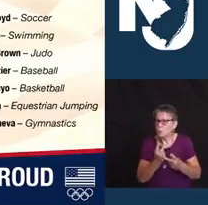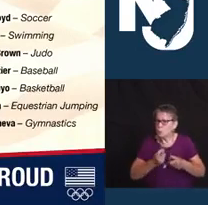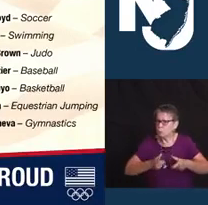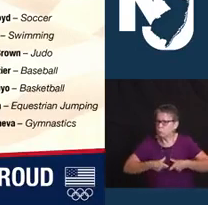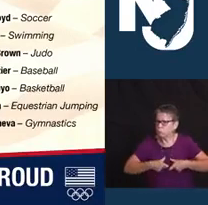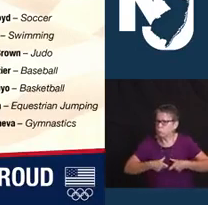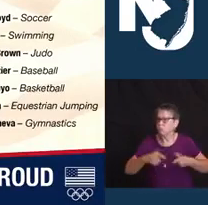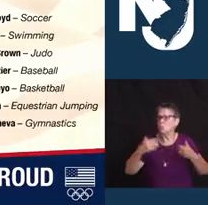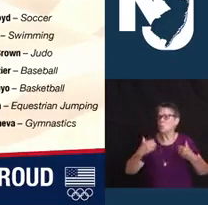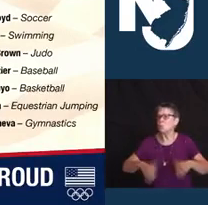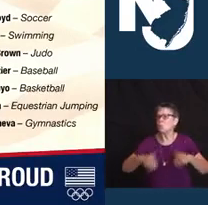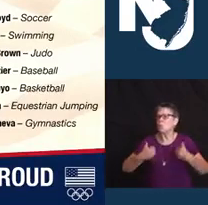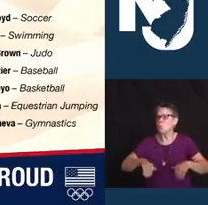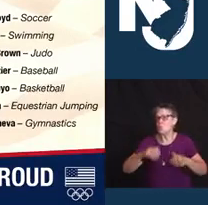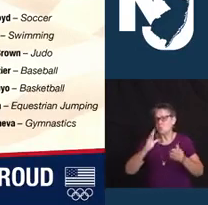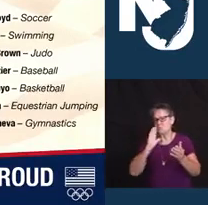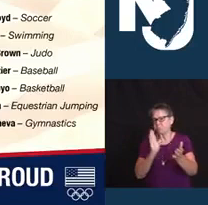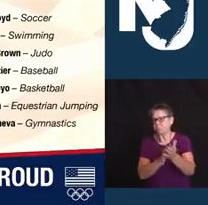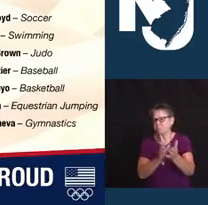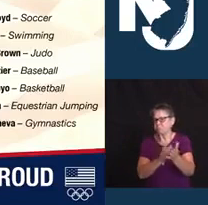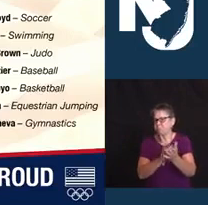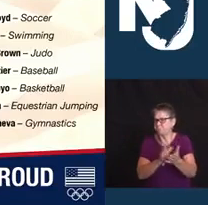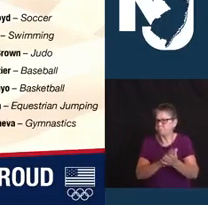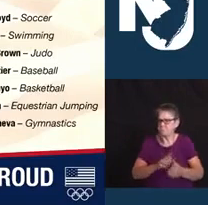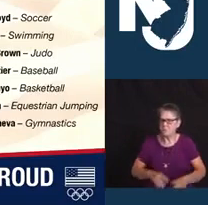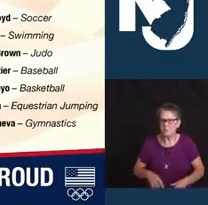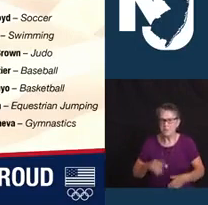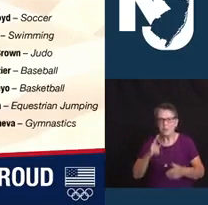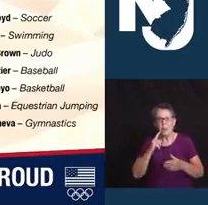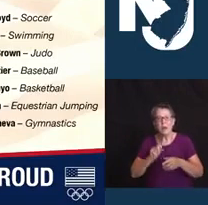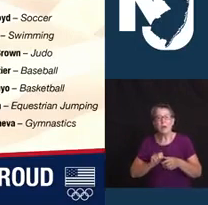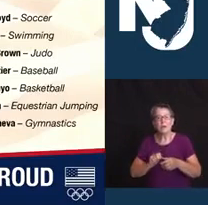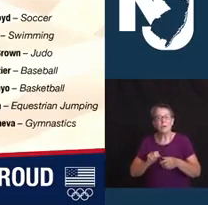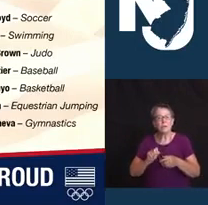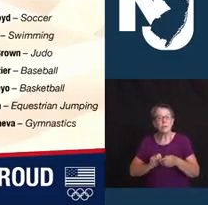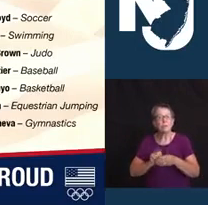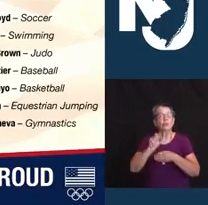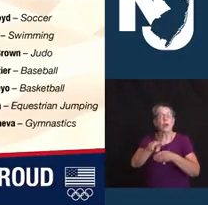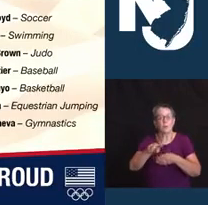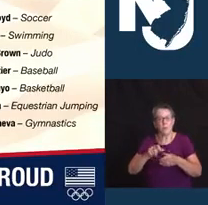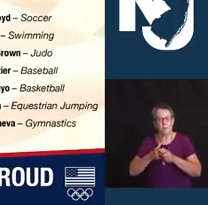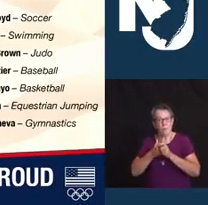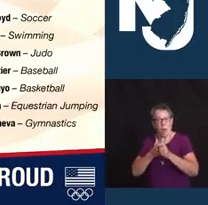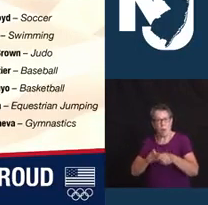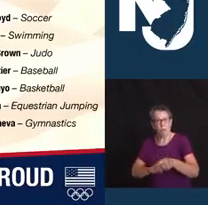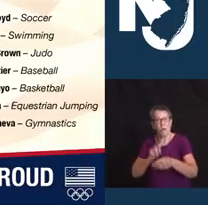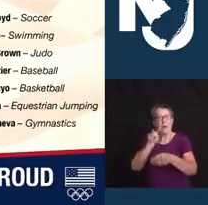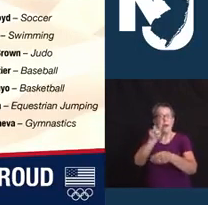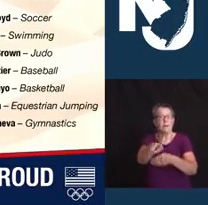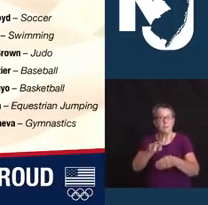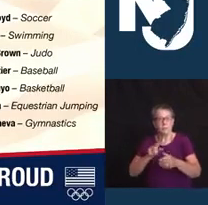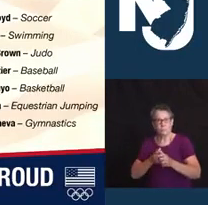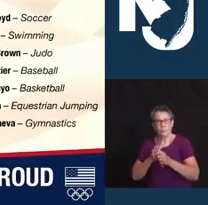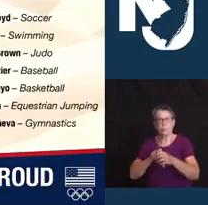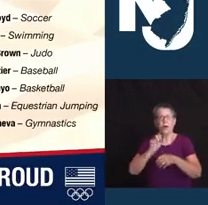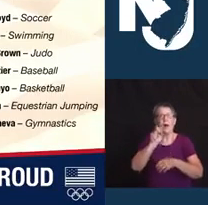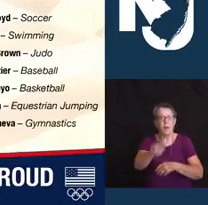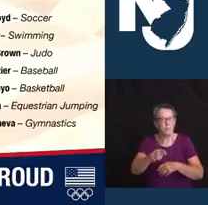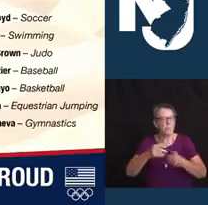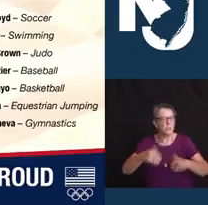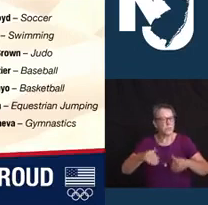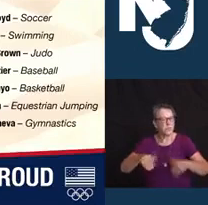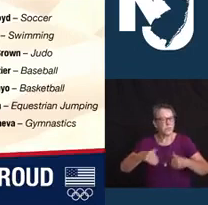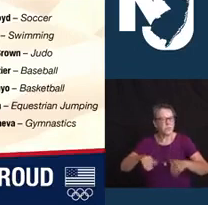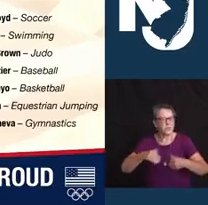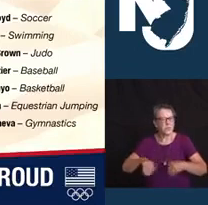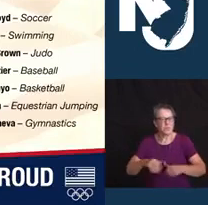women's 400-meter hurdles. A couple of notes on Sydney's and Athing's relay performances. They ran the